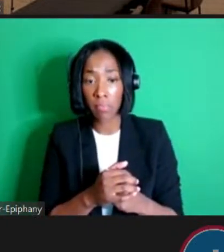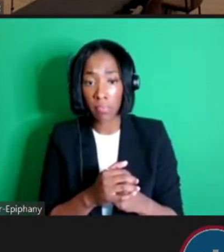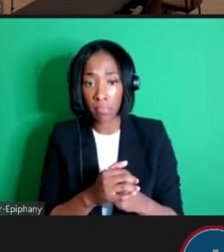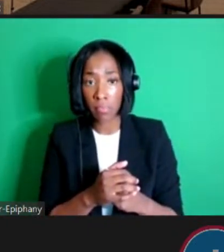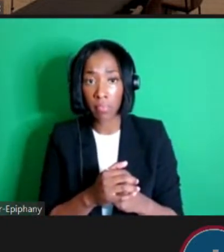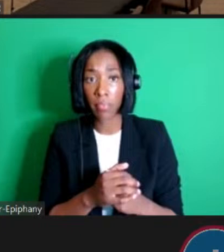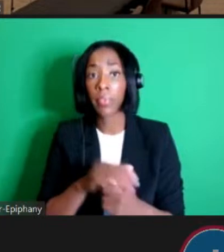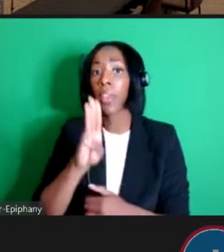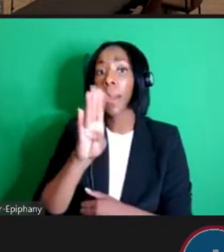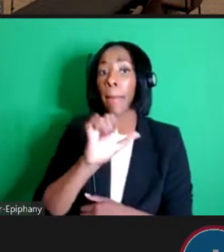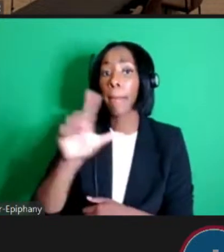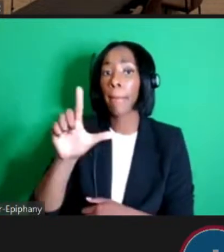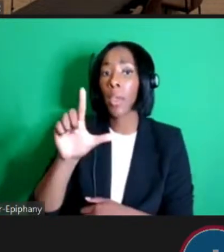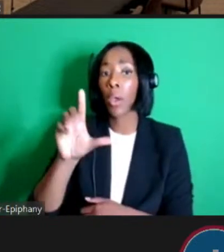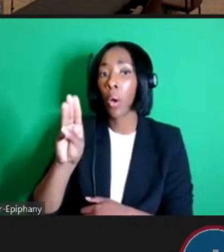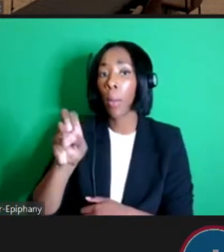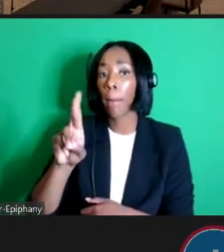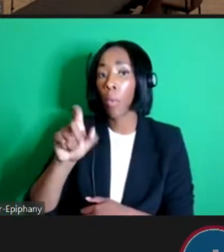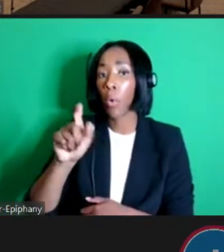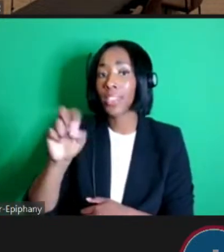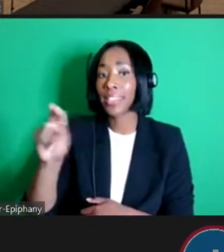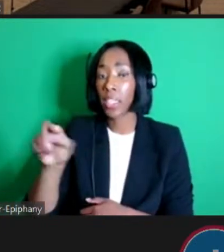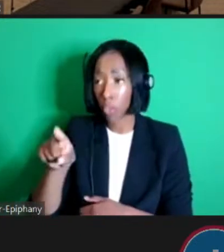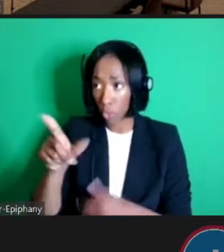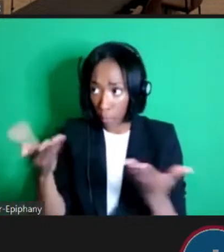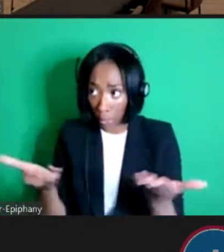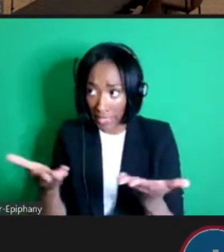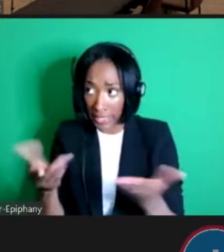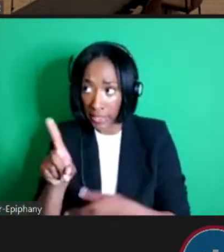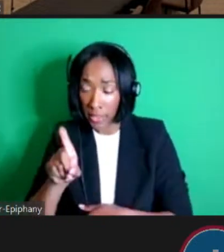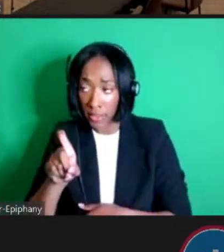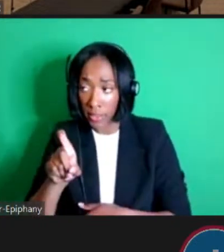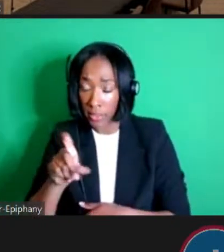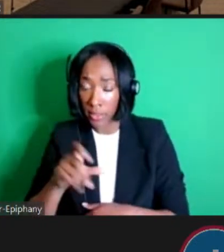Bill Morden, are you present?